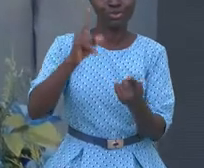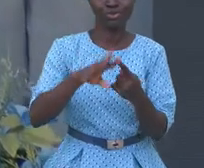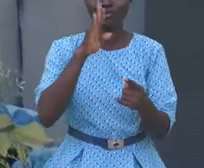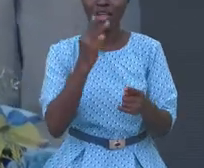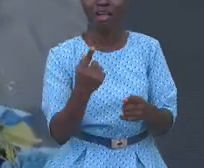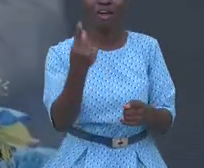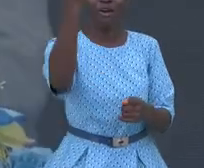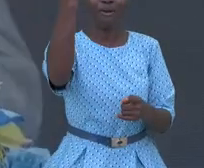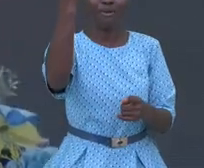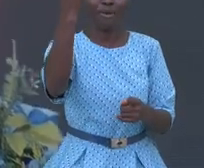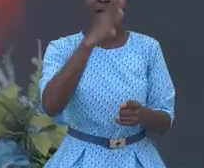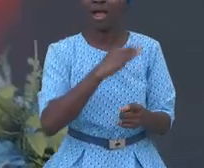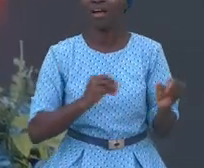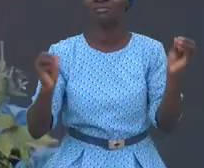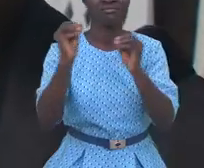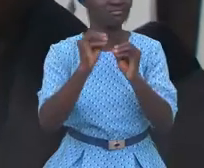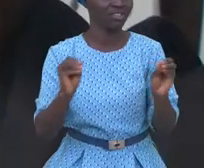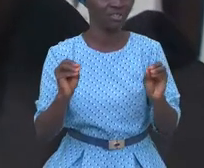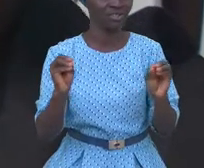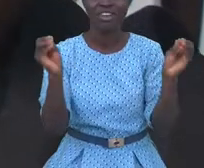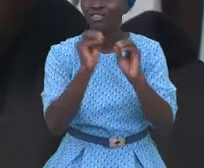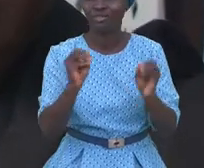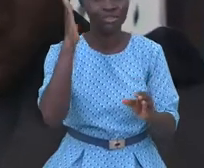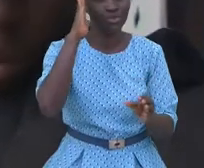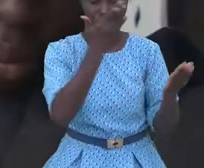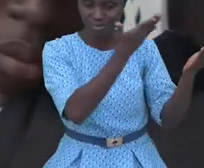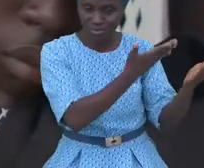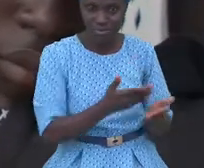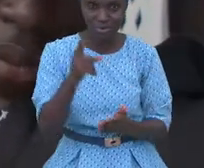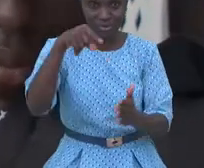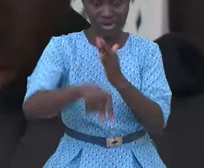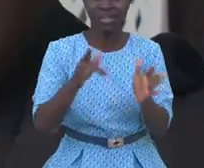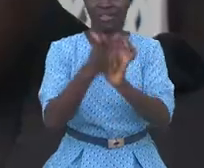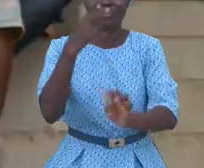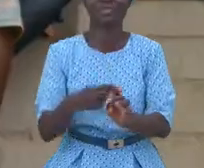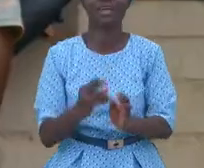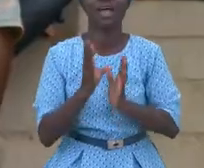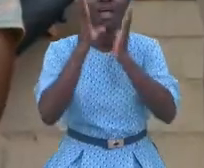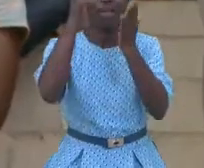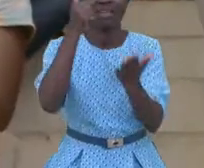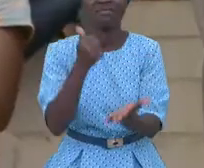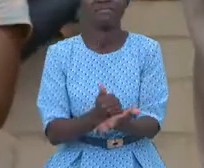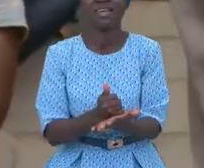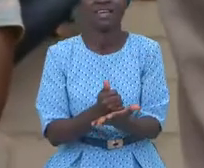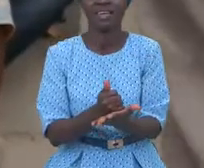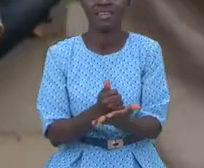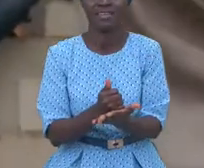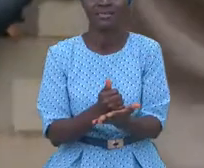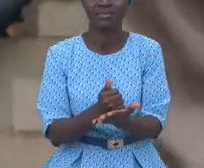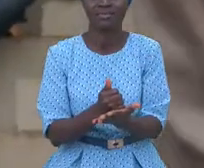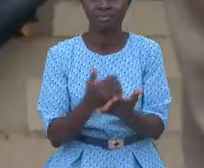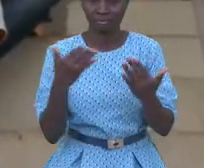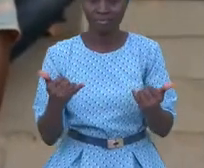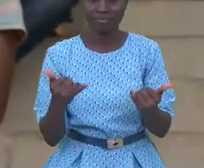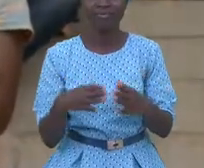nothing will bring you down. Somebody shout amen. And look at